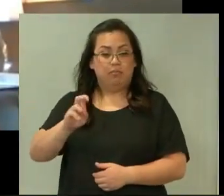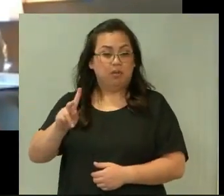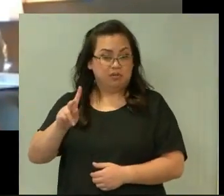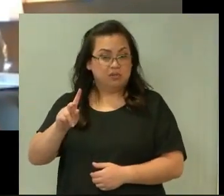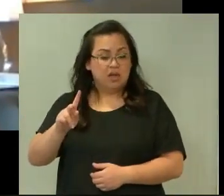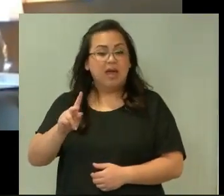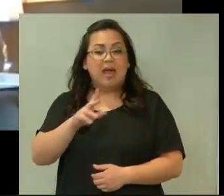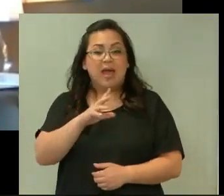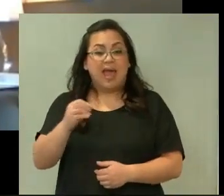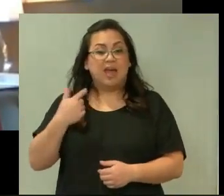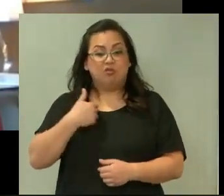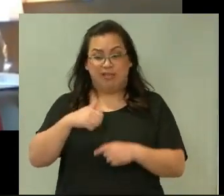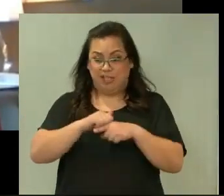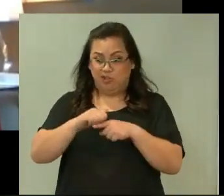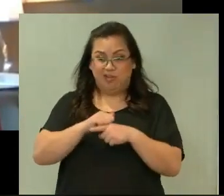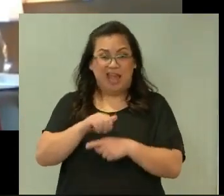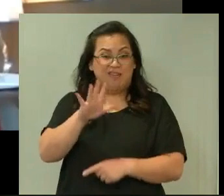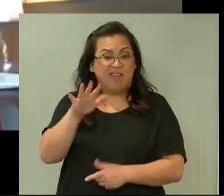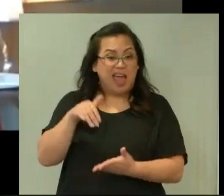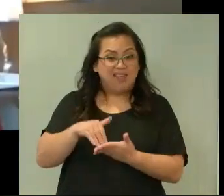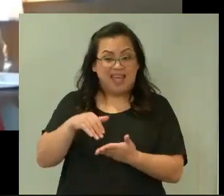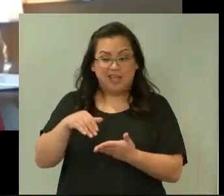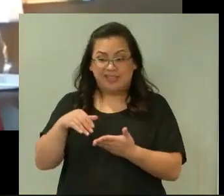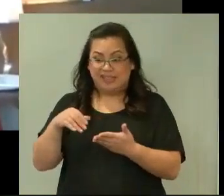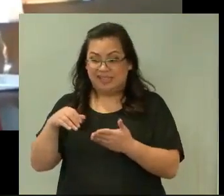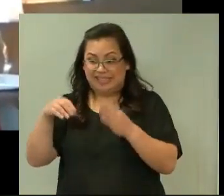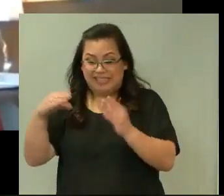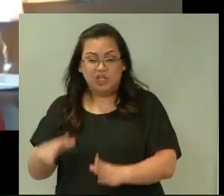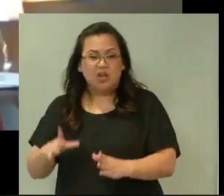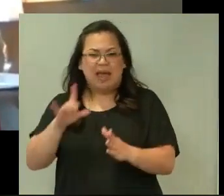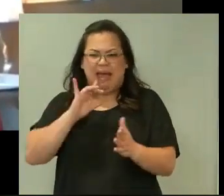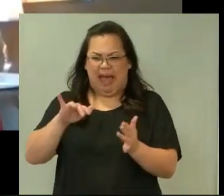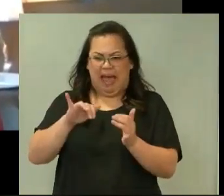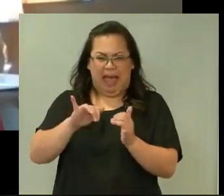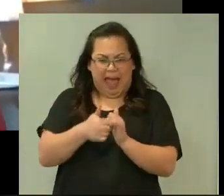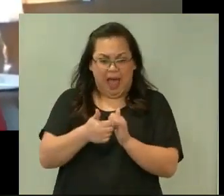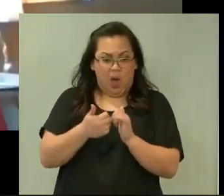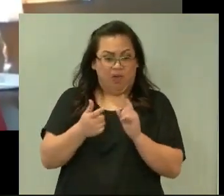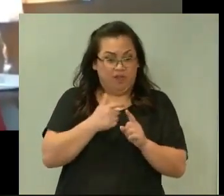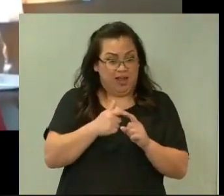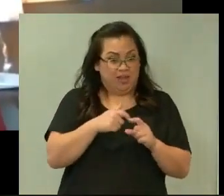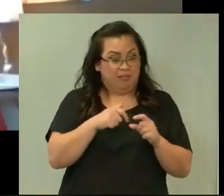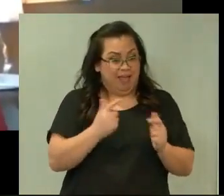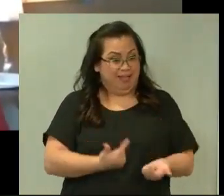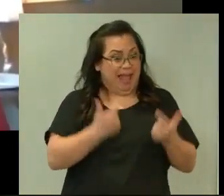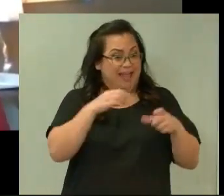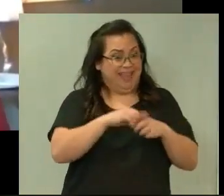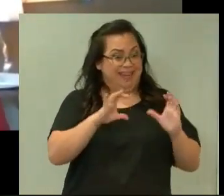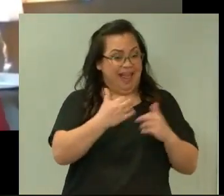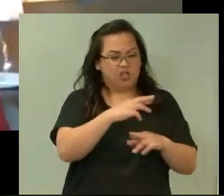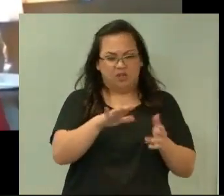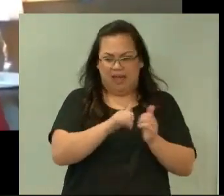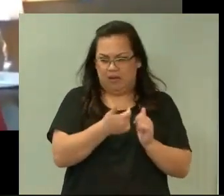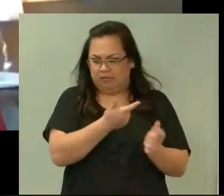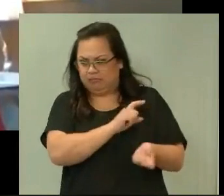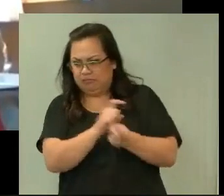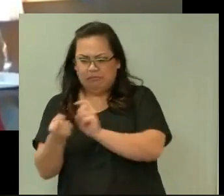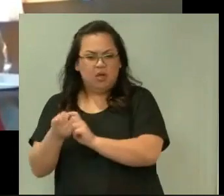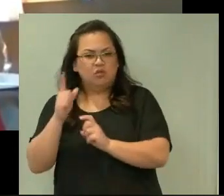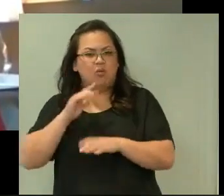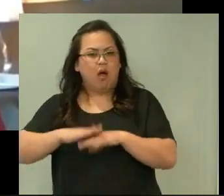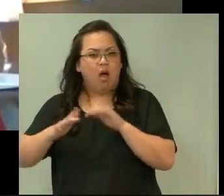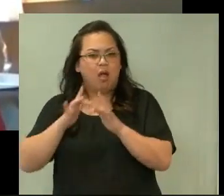we've trained our 5,000 educators to craft online, to take their craft online and to show what teaching looks like that way.